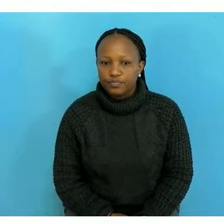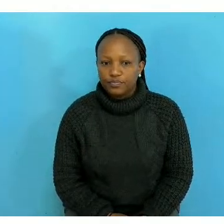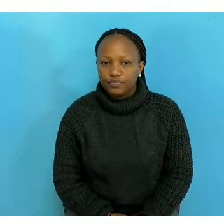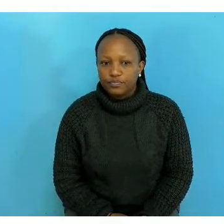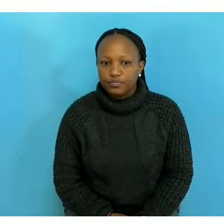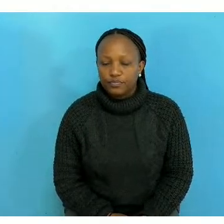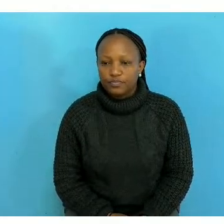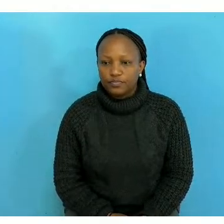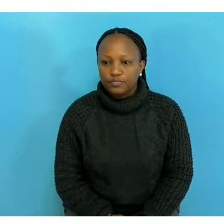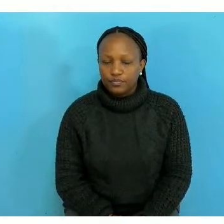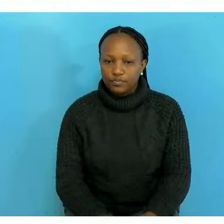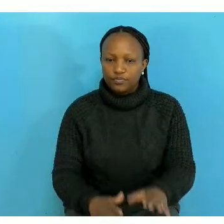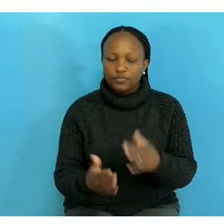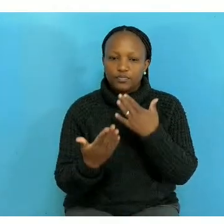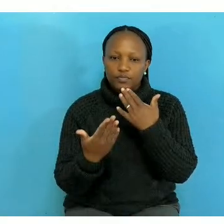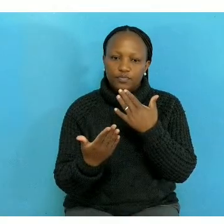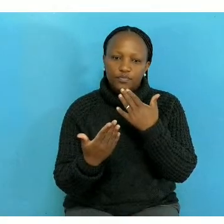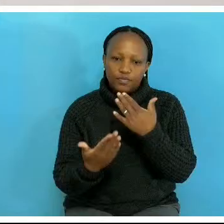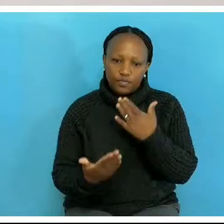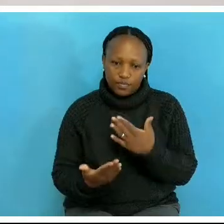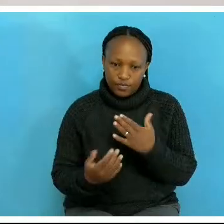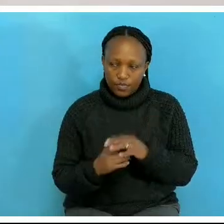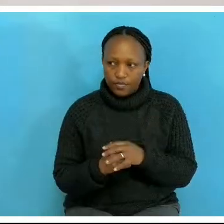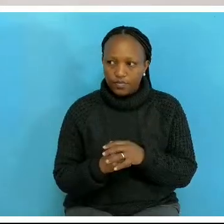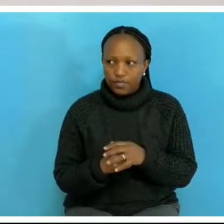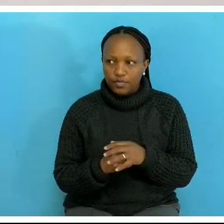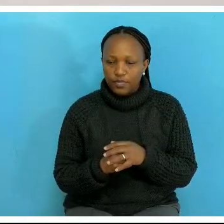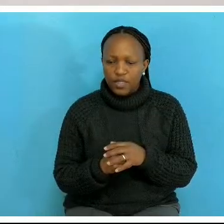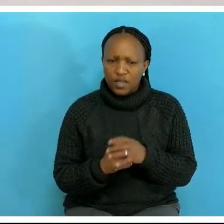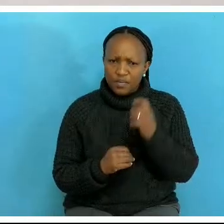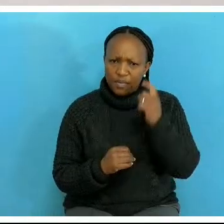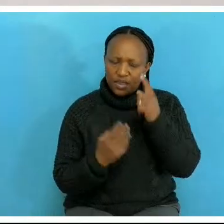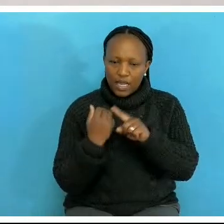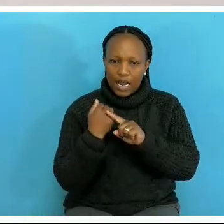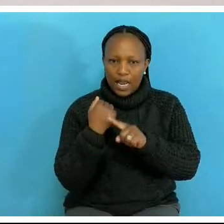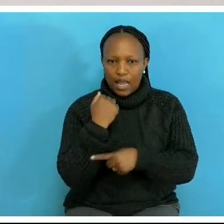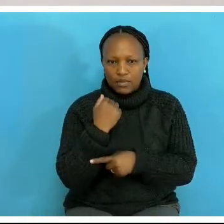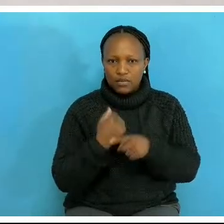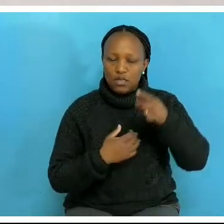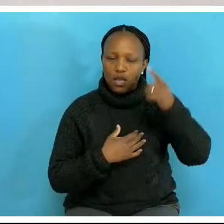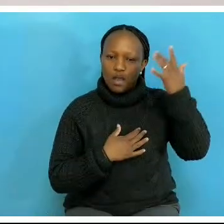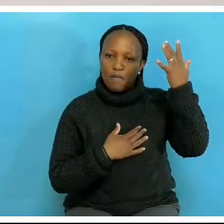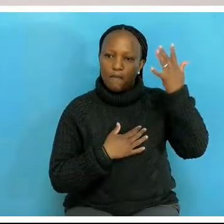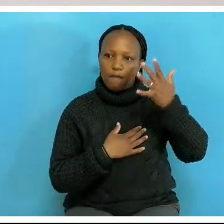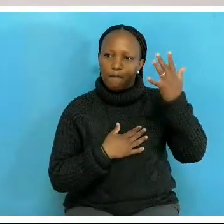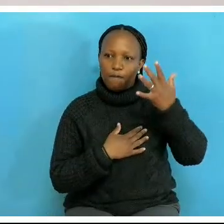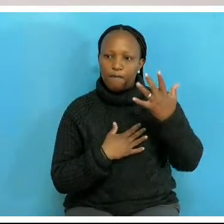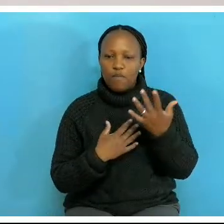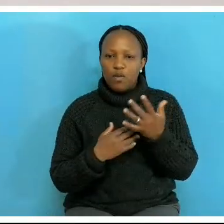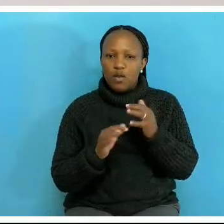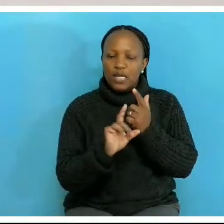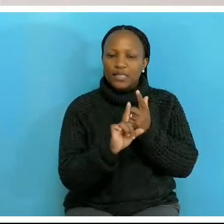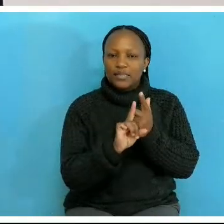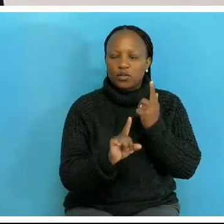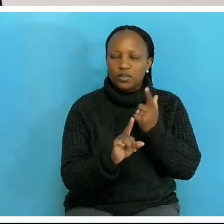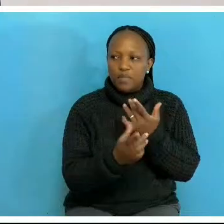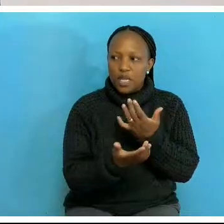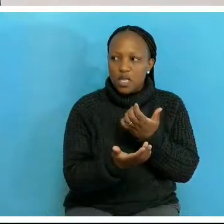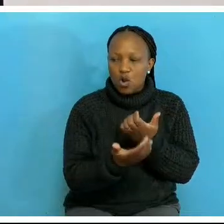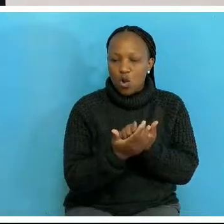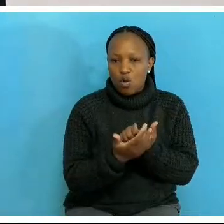Thank you very much. I think we come now to the last presentation, which is a presentation on the Township Economic Development